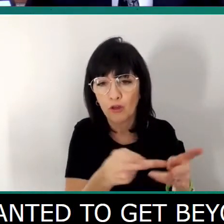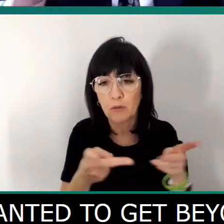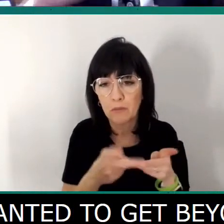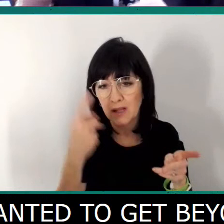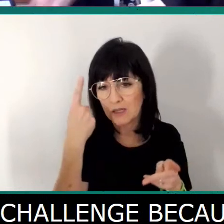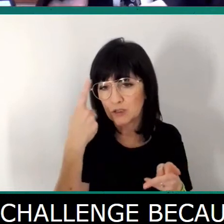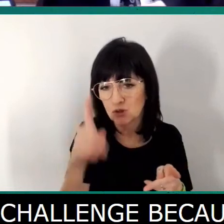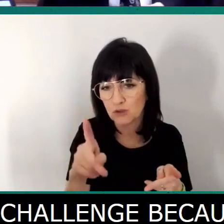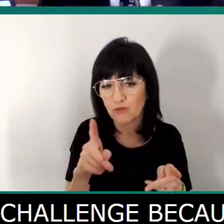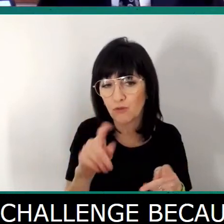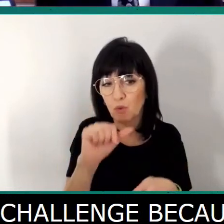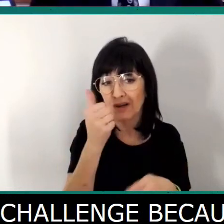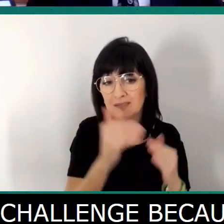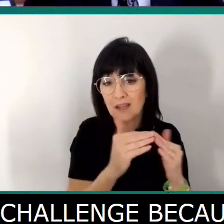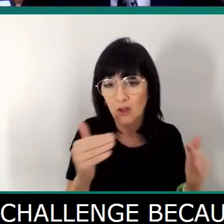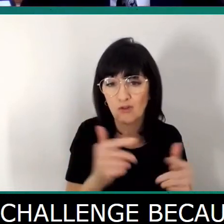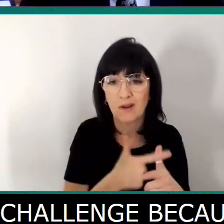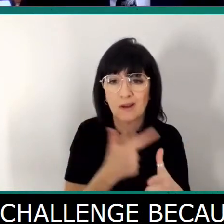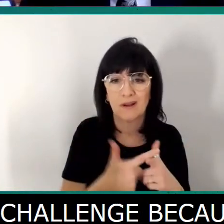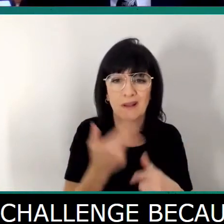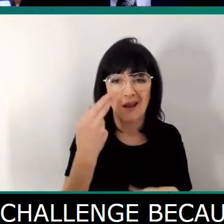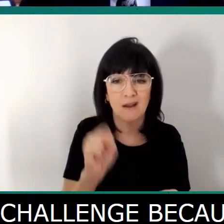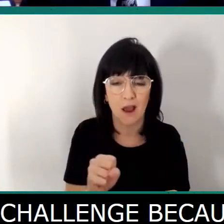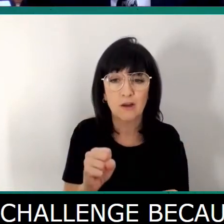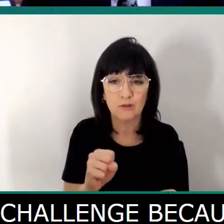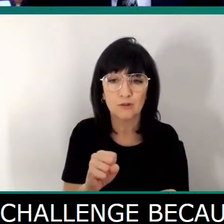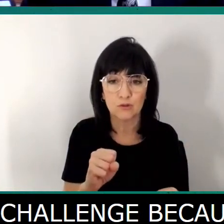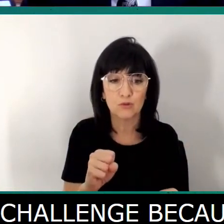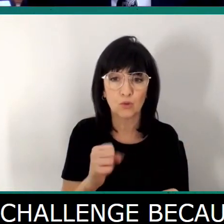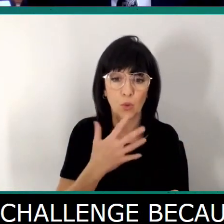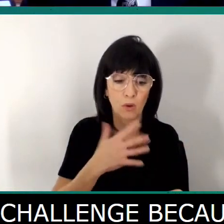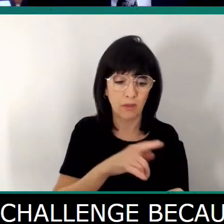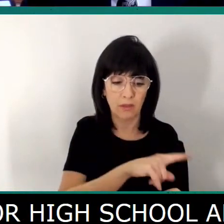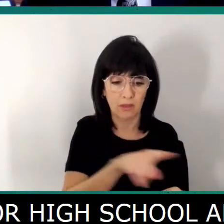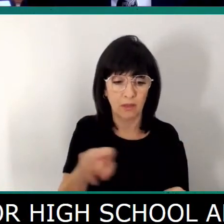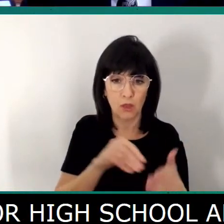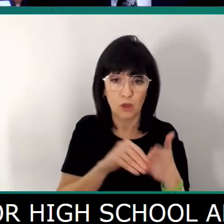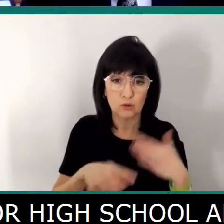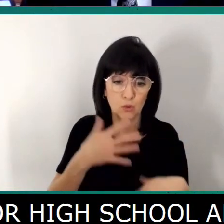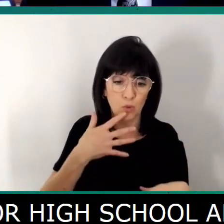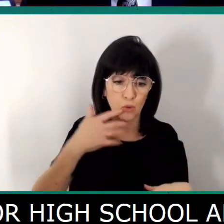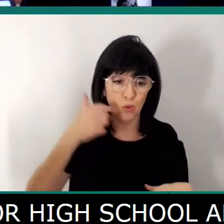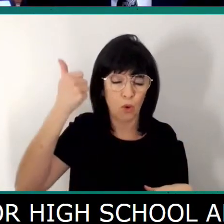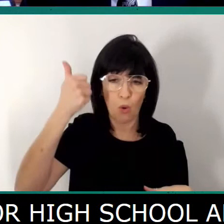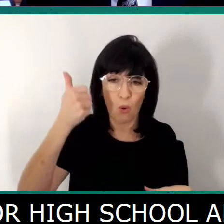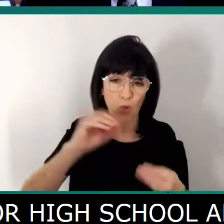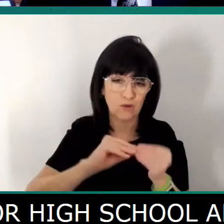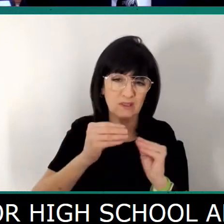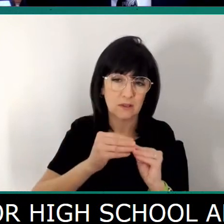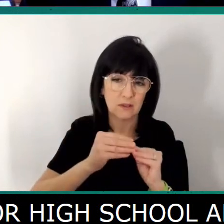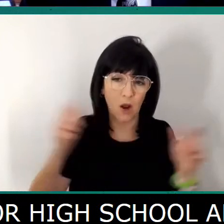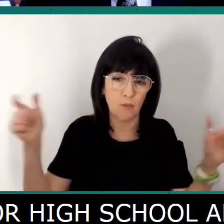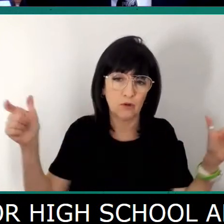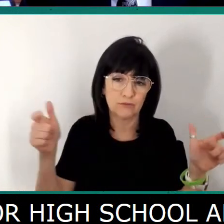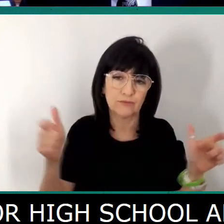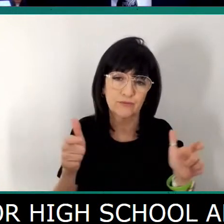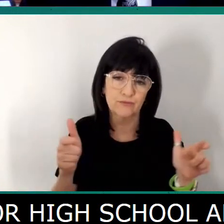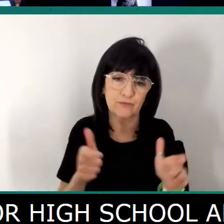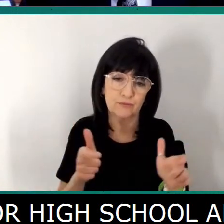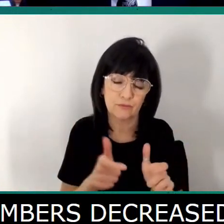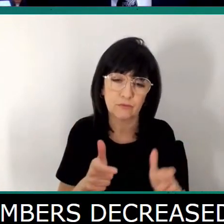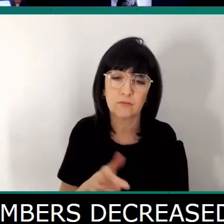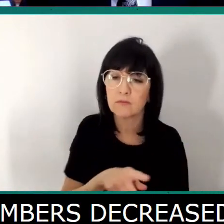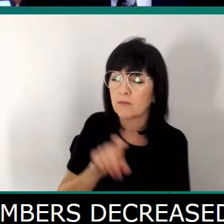difficult. So the numbers decreased as it went up. And for the DuPont schools era, was